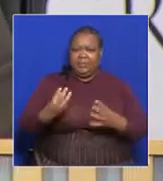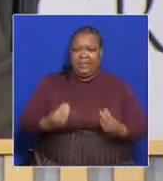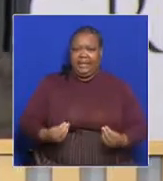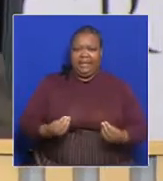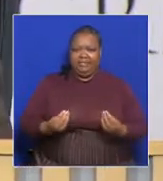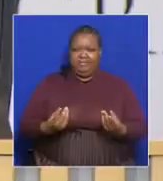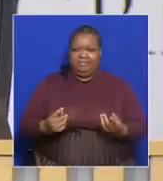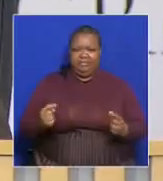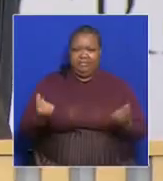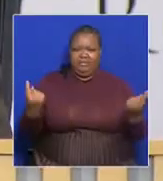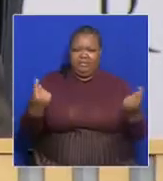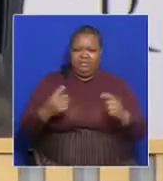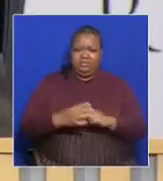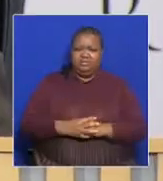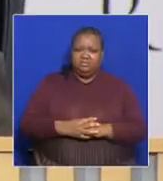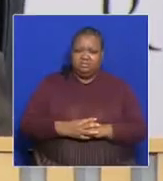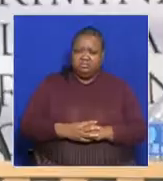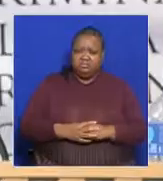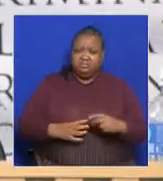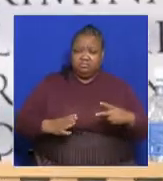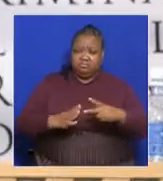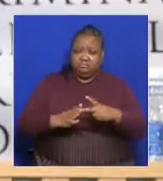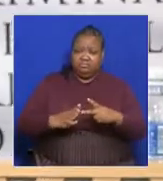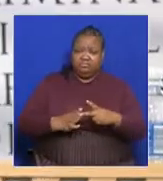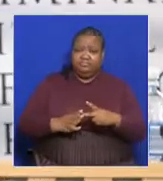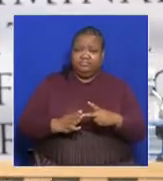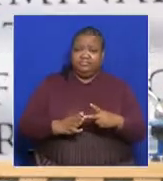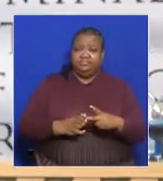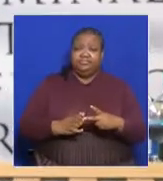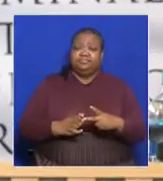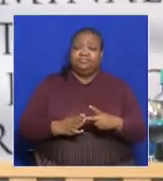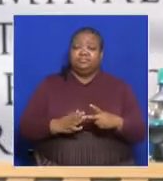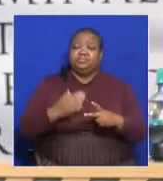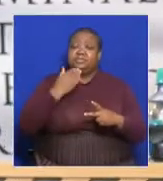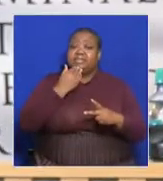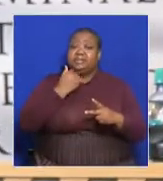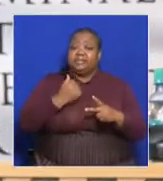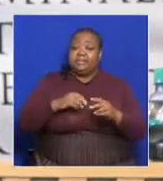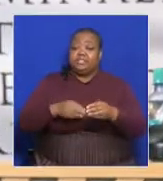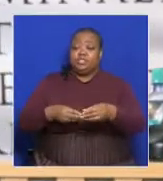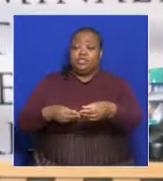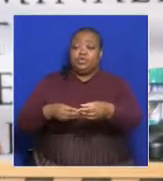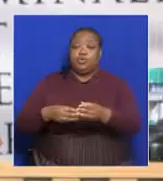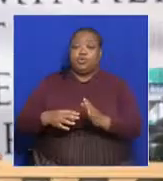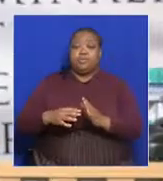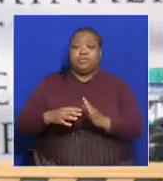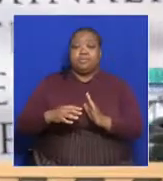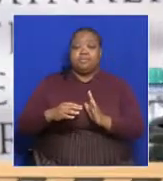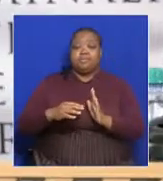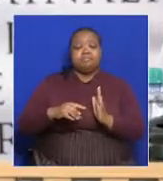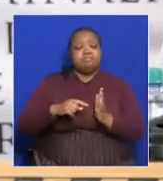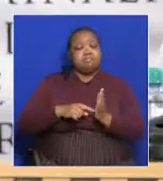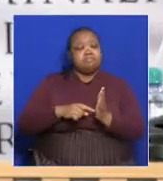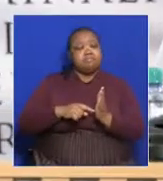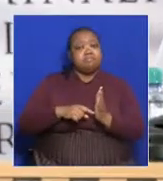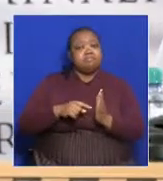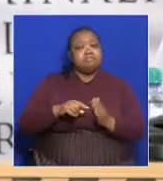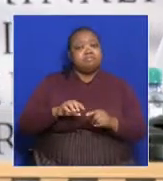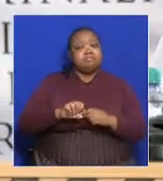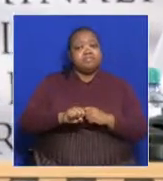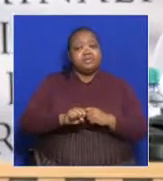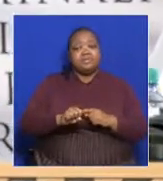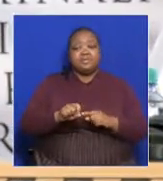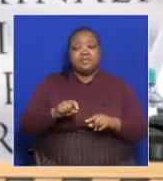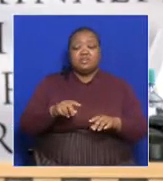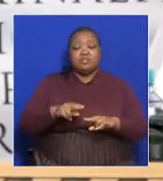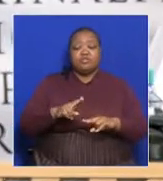That's first. And secondly, please, in this document, find for me your seizures of February 2020, which you say